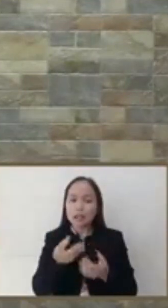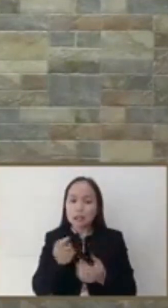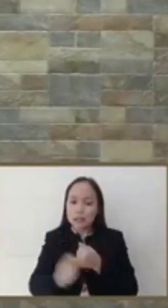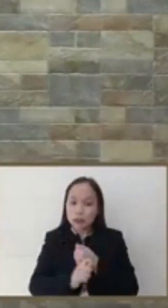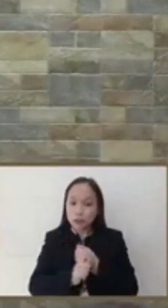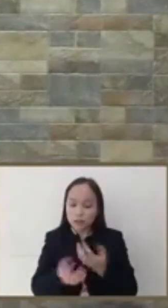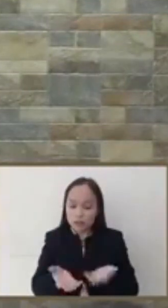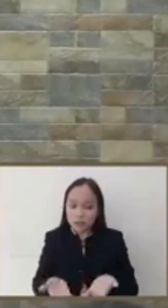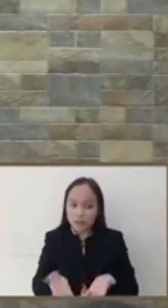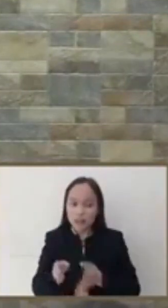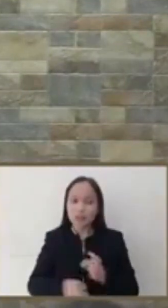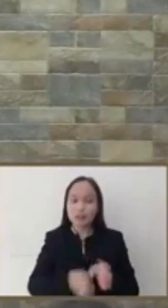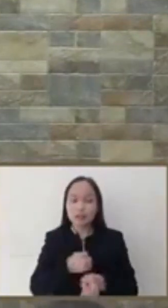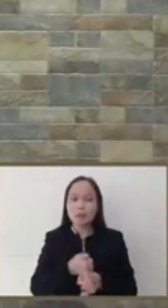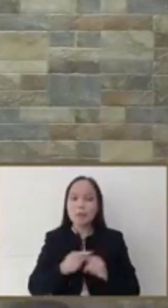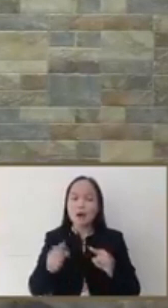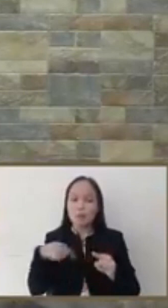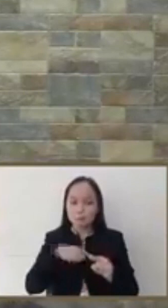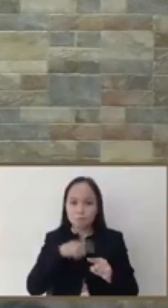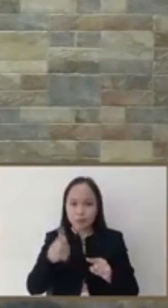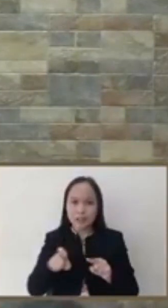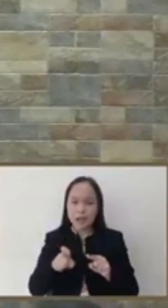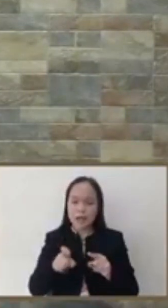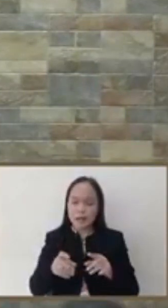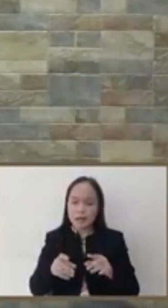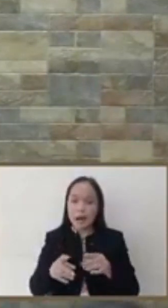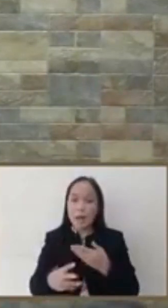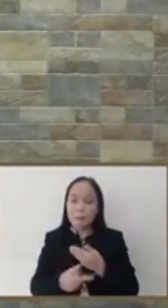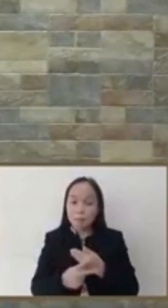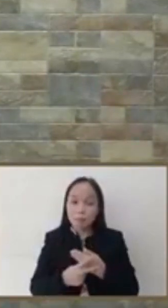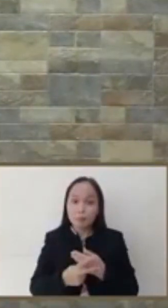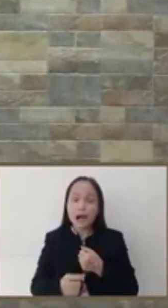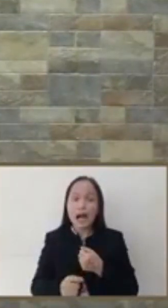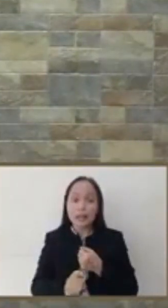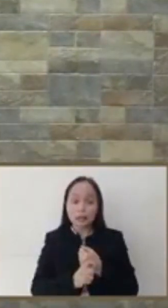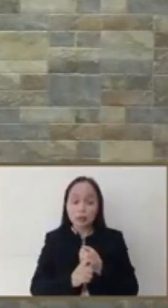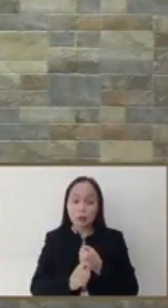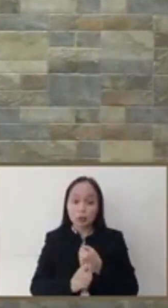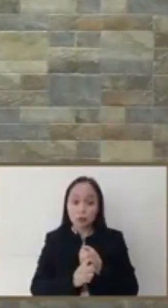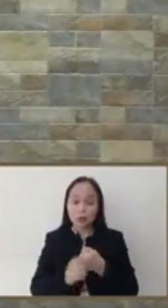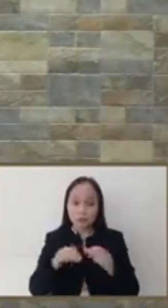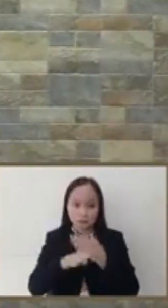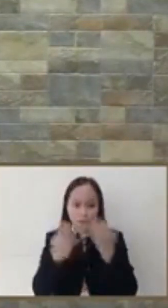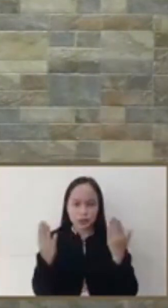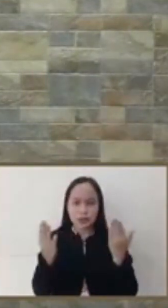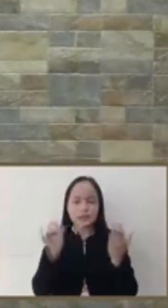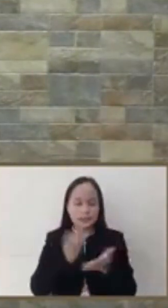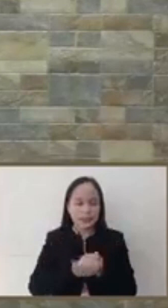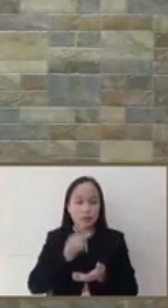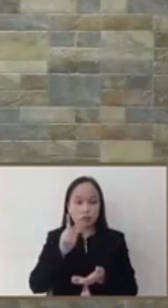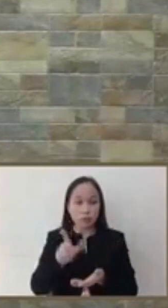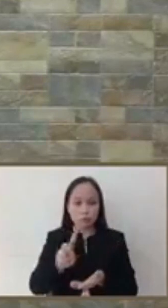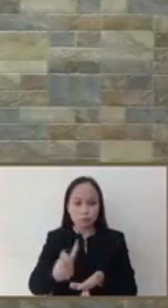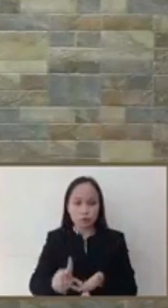we should lay up treasures in heaven. Verse number 21 is the answer. It doesn't matter,